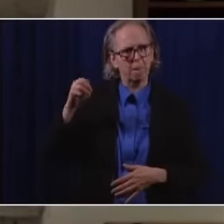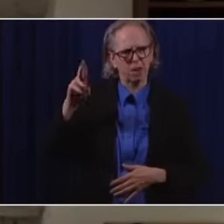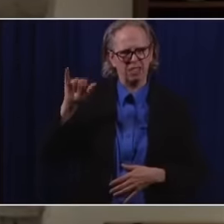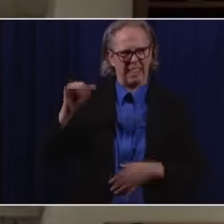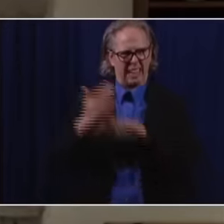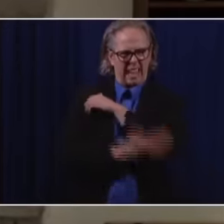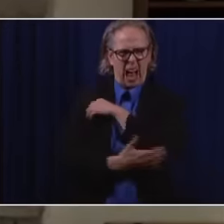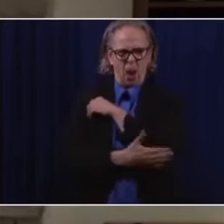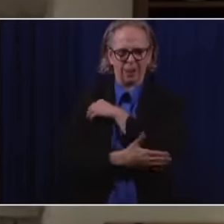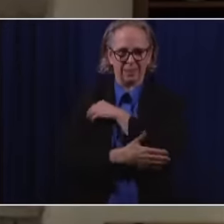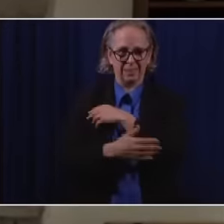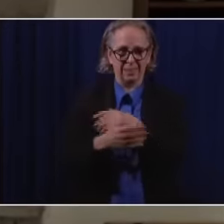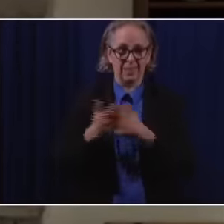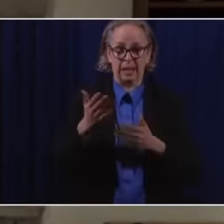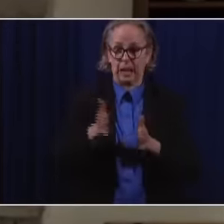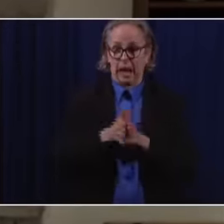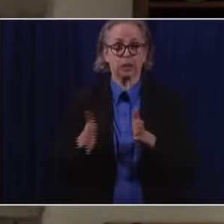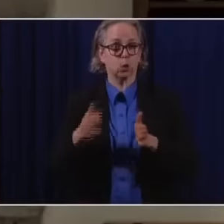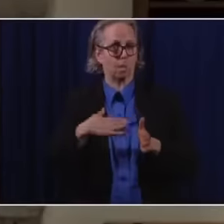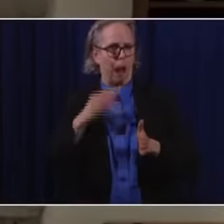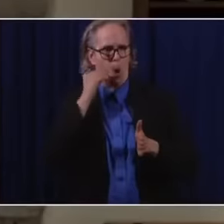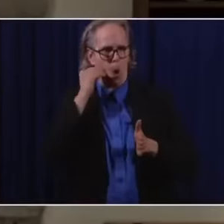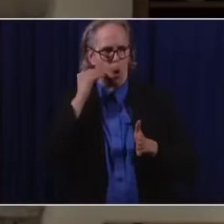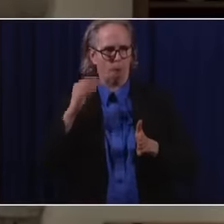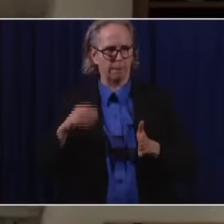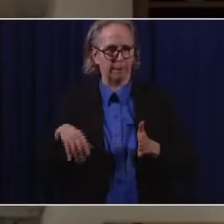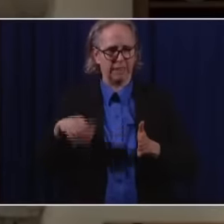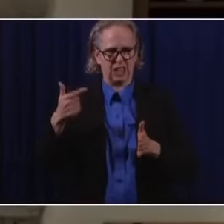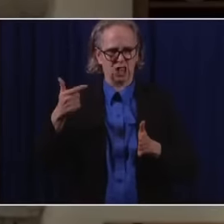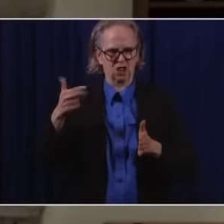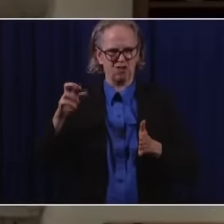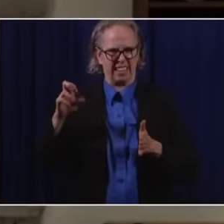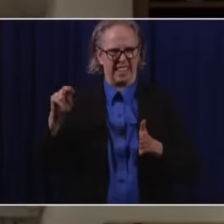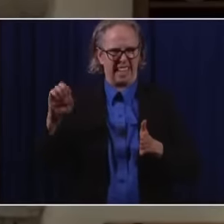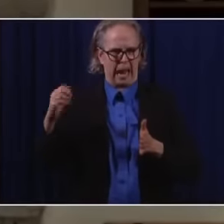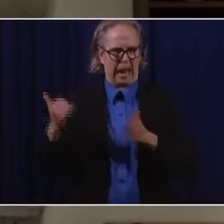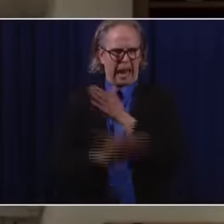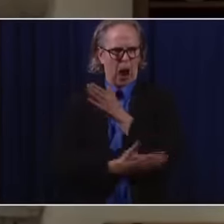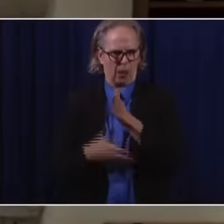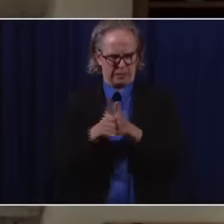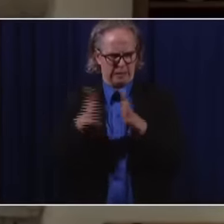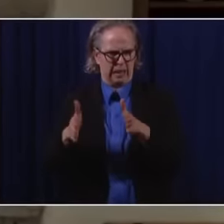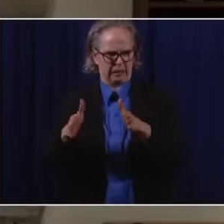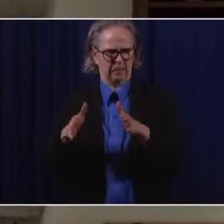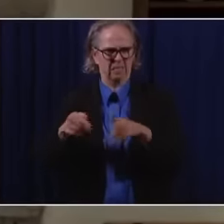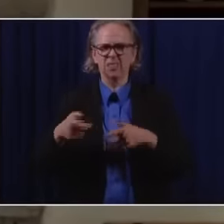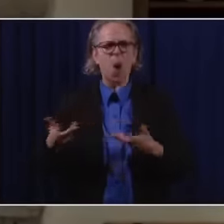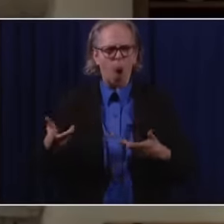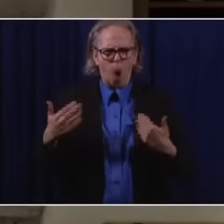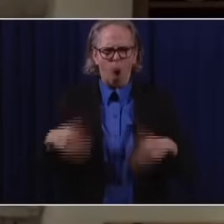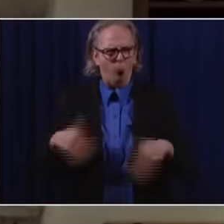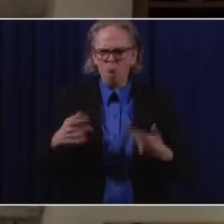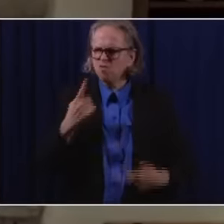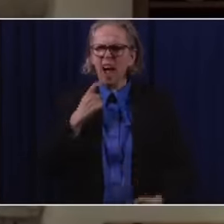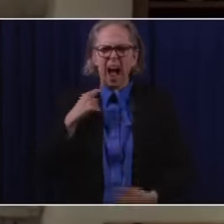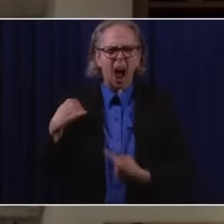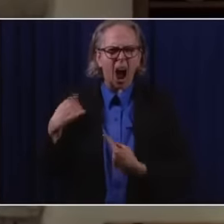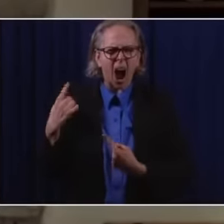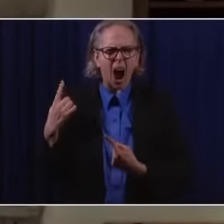County, has been red an awful lot as this thing has gone through it.